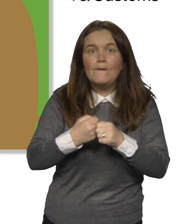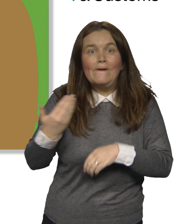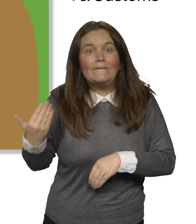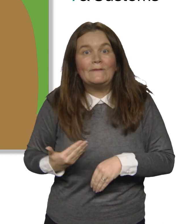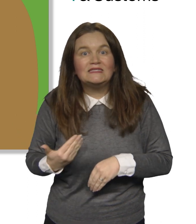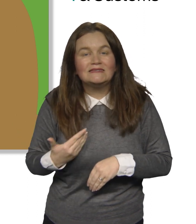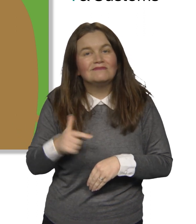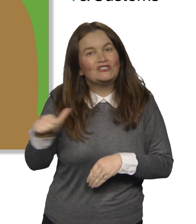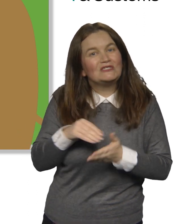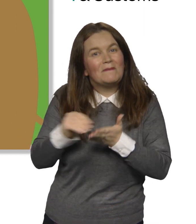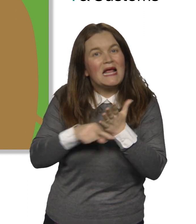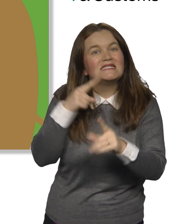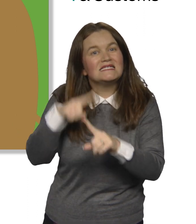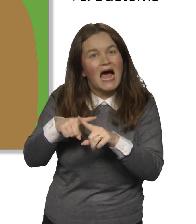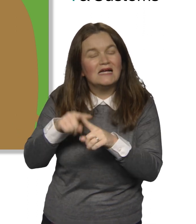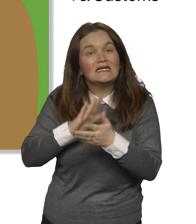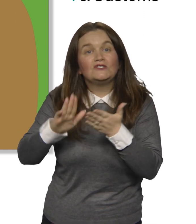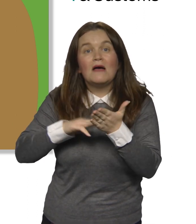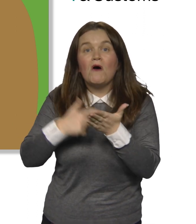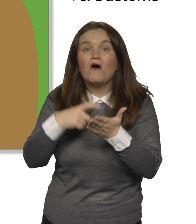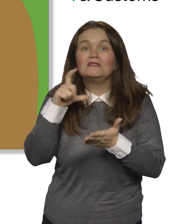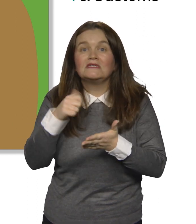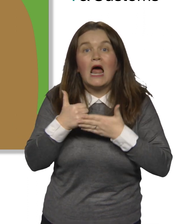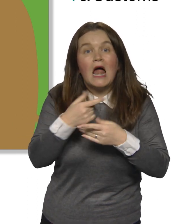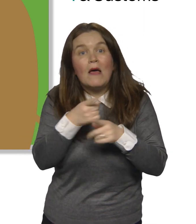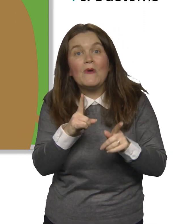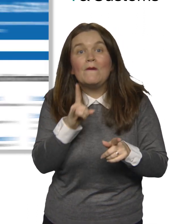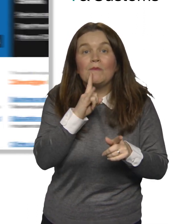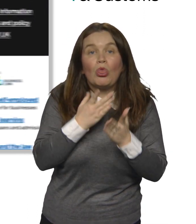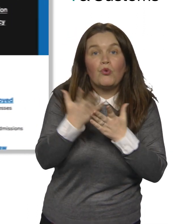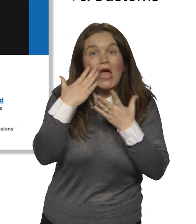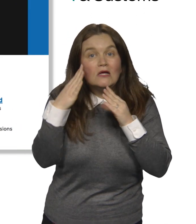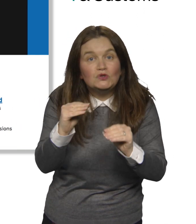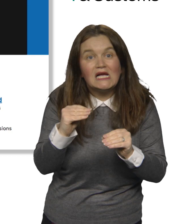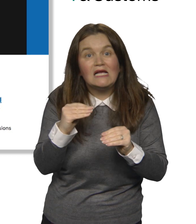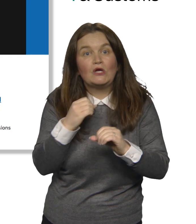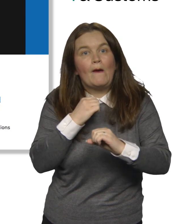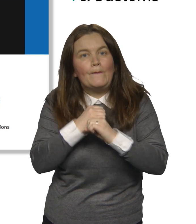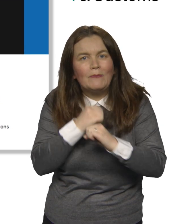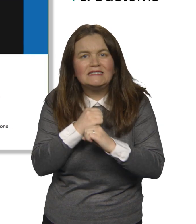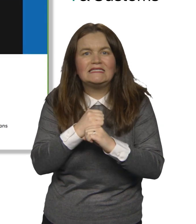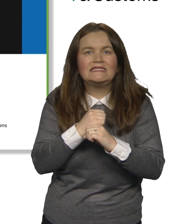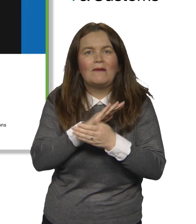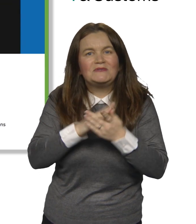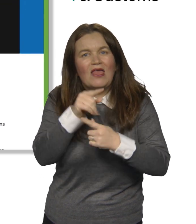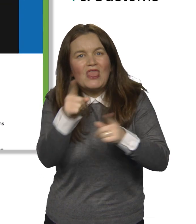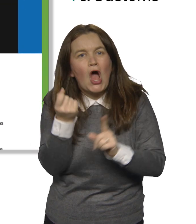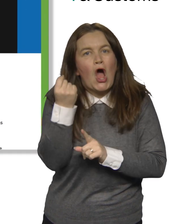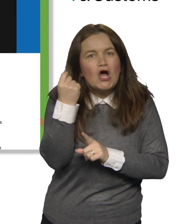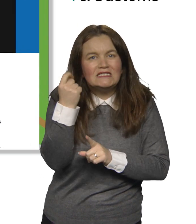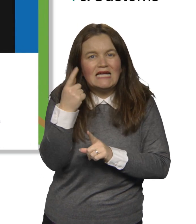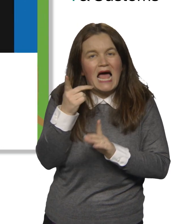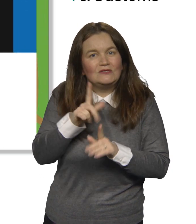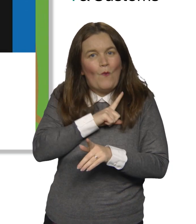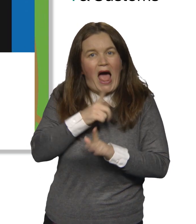on the internet, has now become a business on which they should pay tax. HMRC helps those people through education and